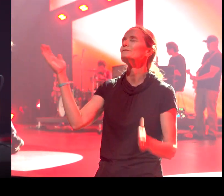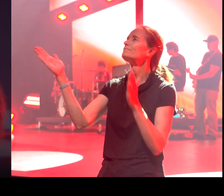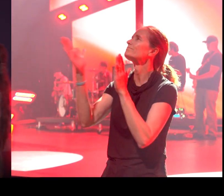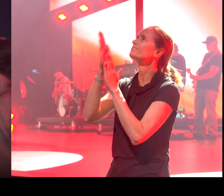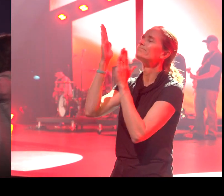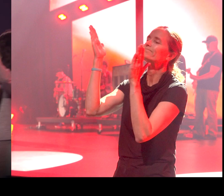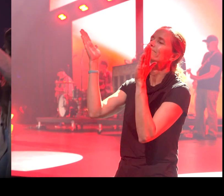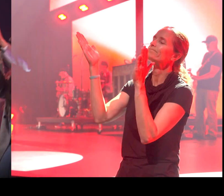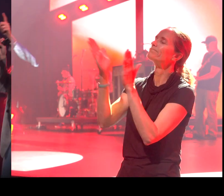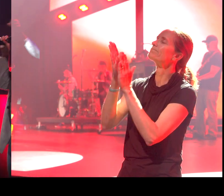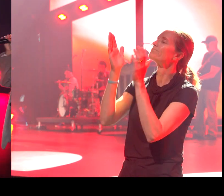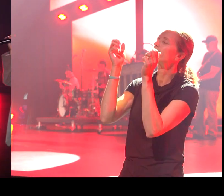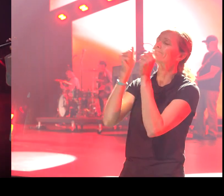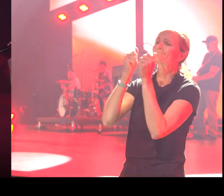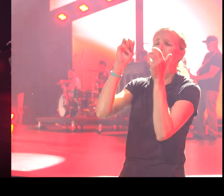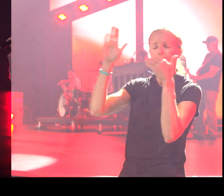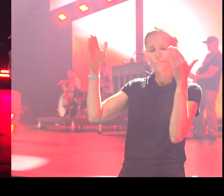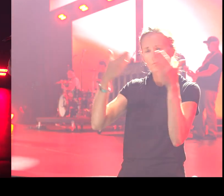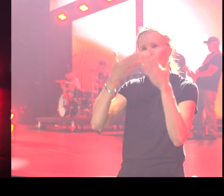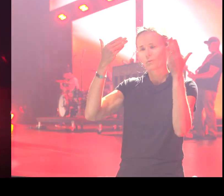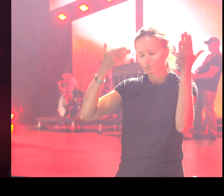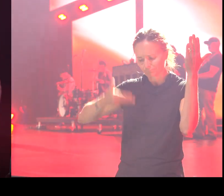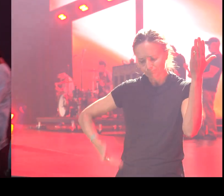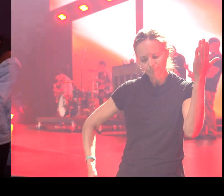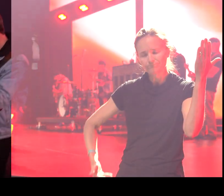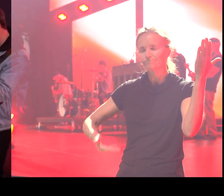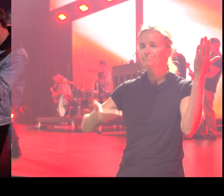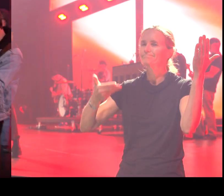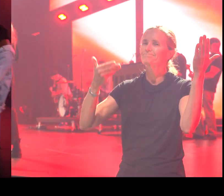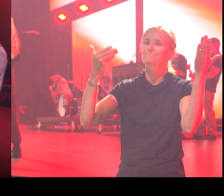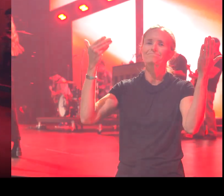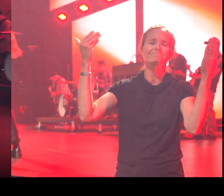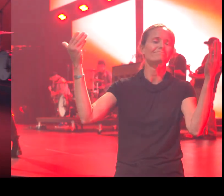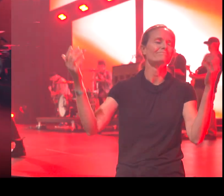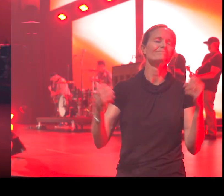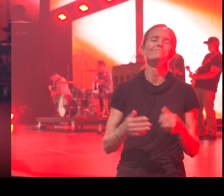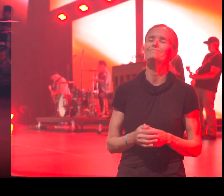And I choose to praise with all that I